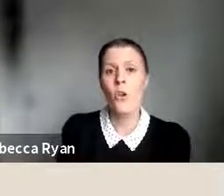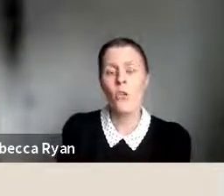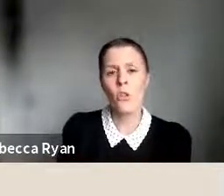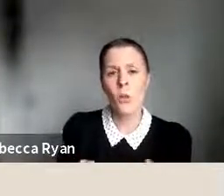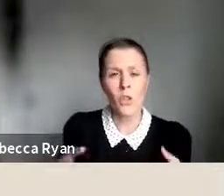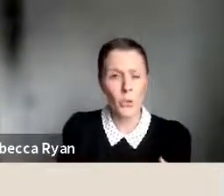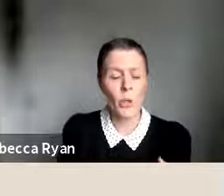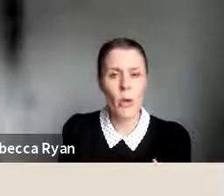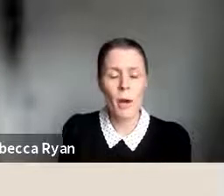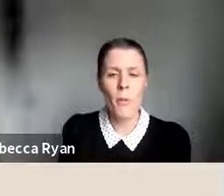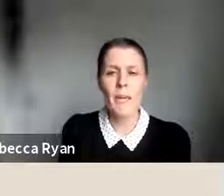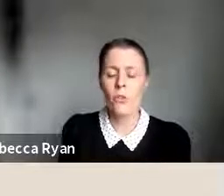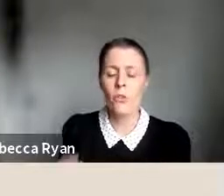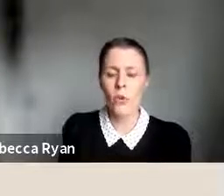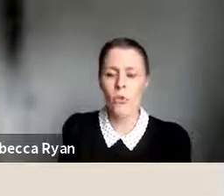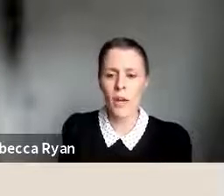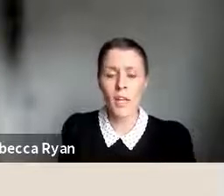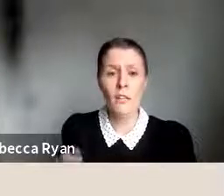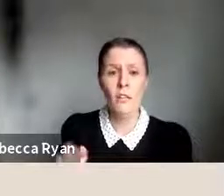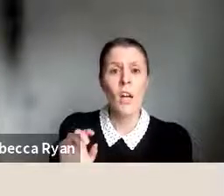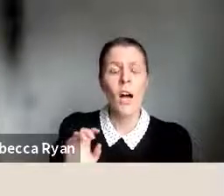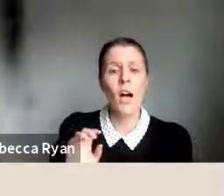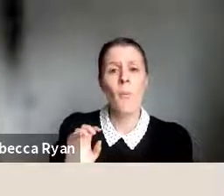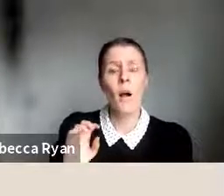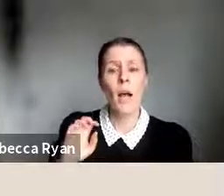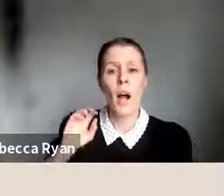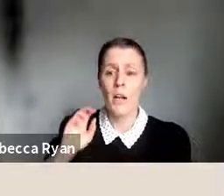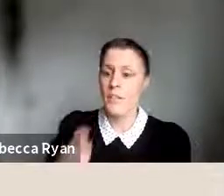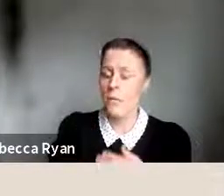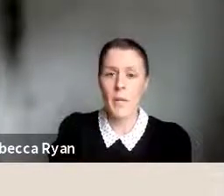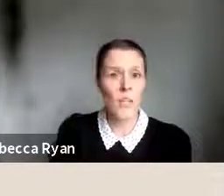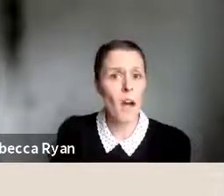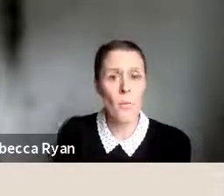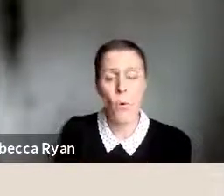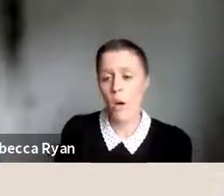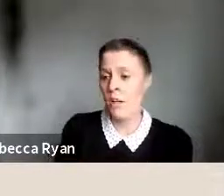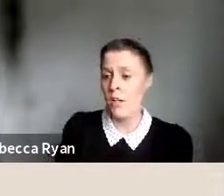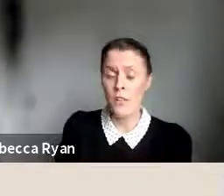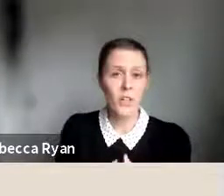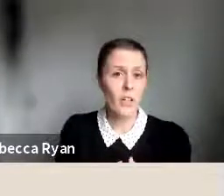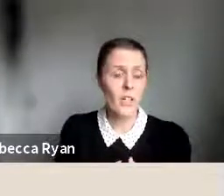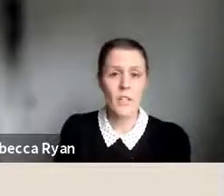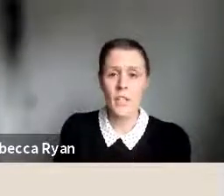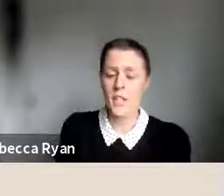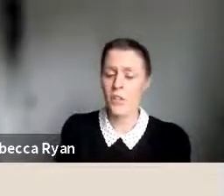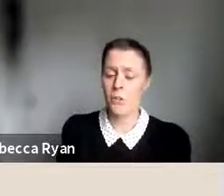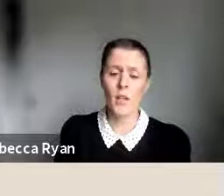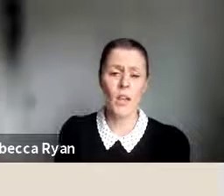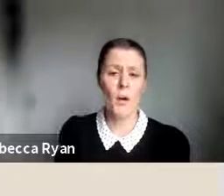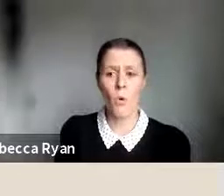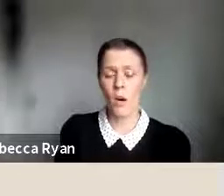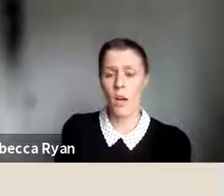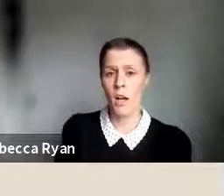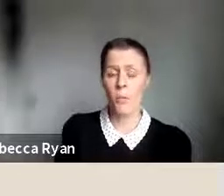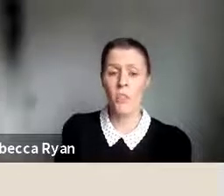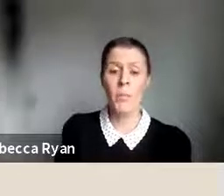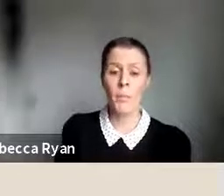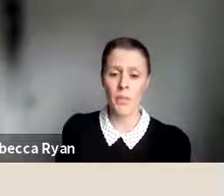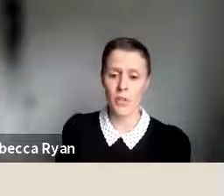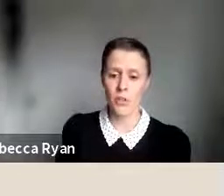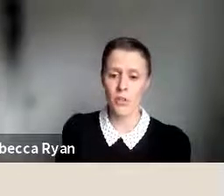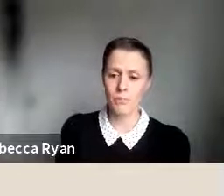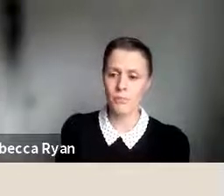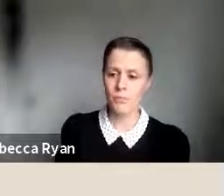variants, those are the ones that you hear about because those variants tend to be a lot more serious and they tend to spread a lot more